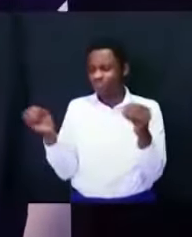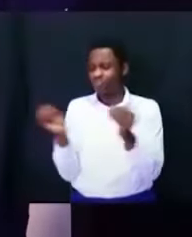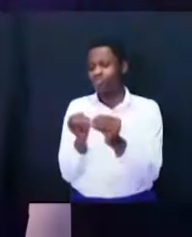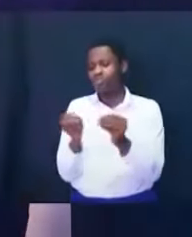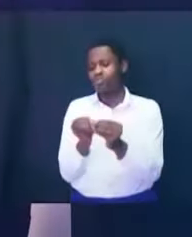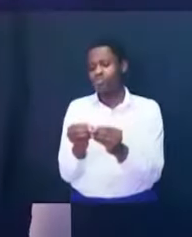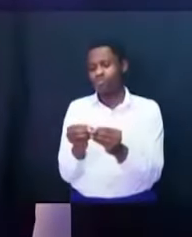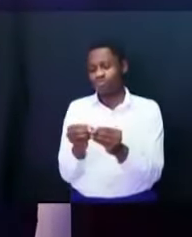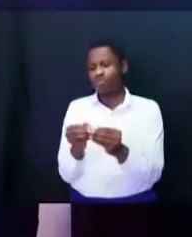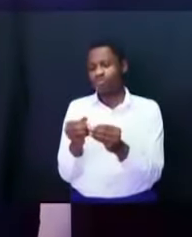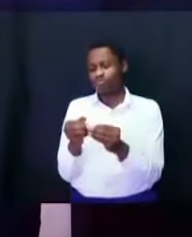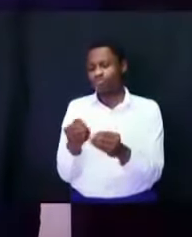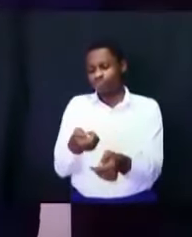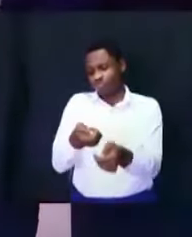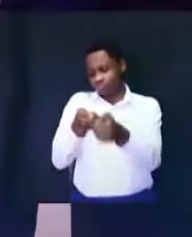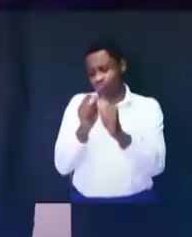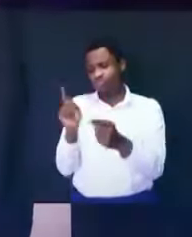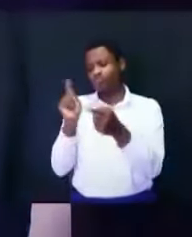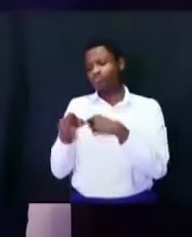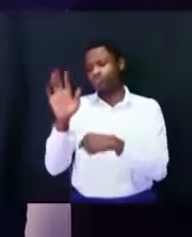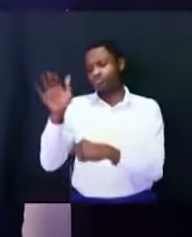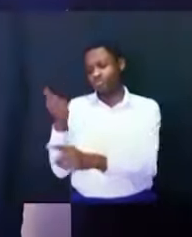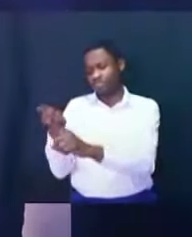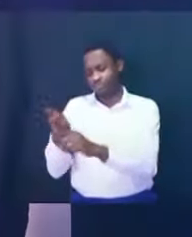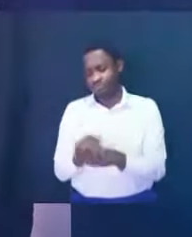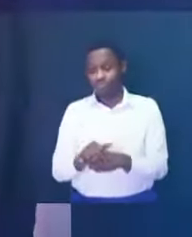himself it is his most powerful weapon